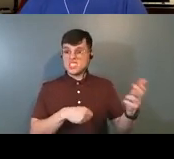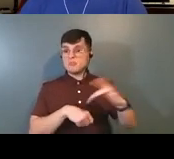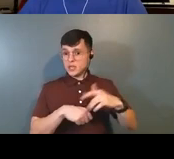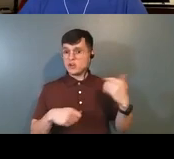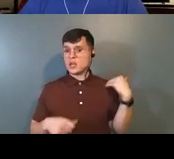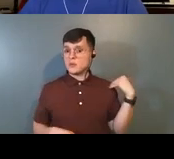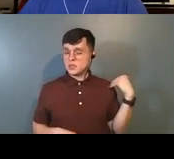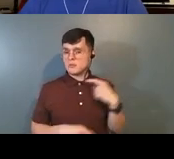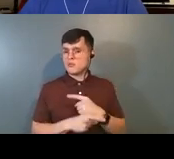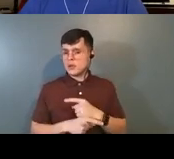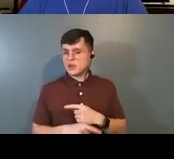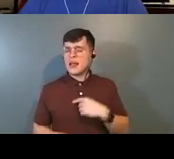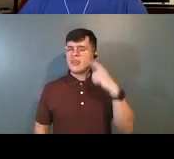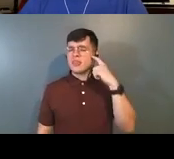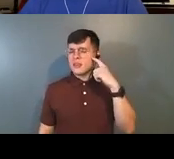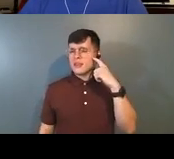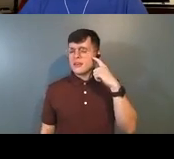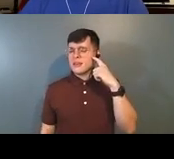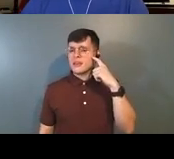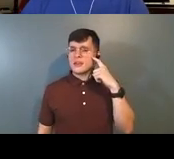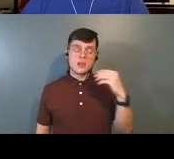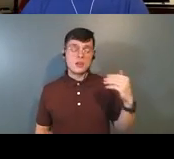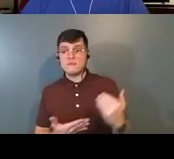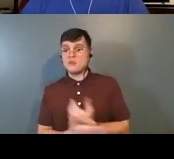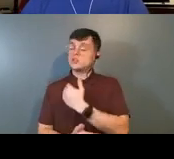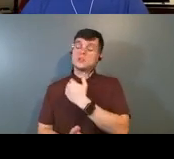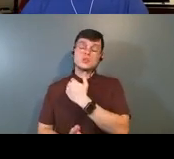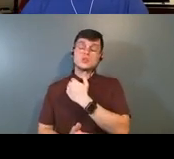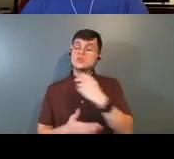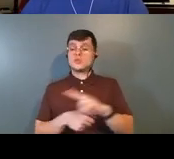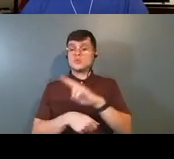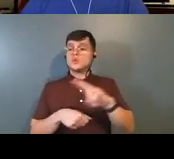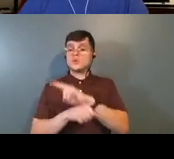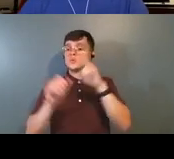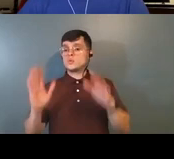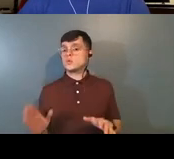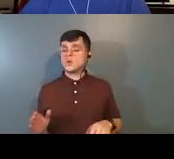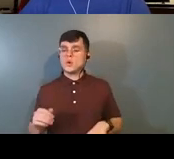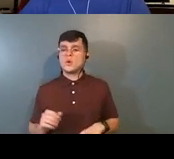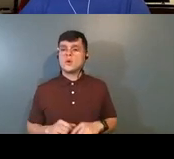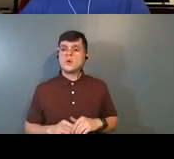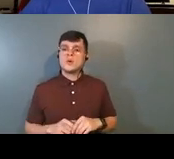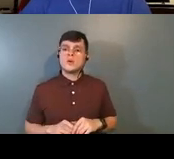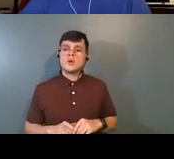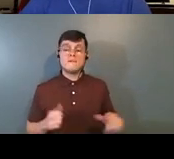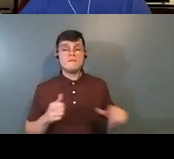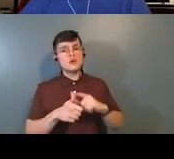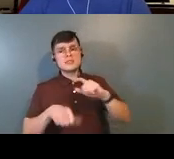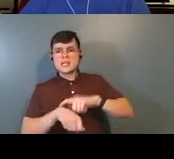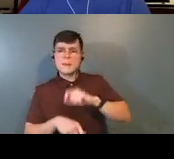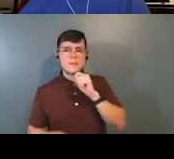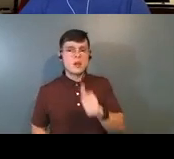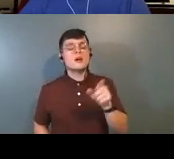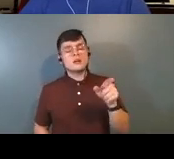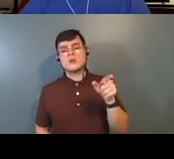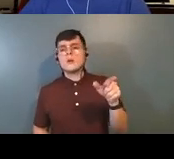I think that a fresh user, if she had been, the first time wasn't, she is a